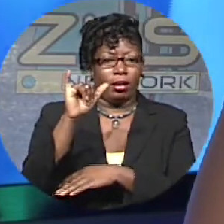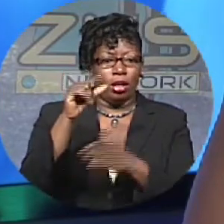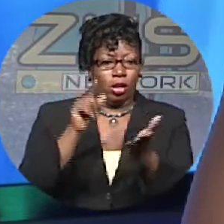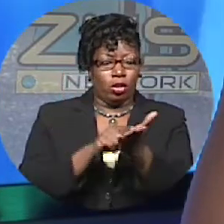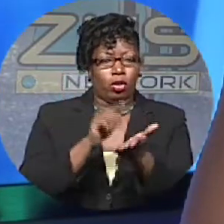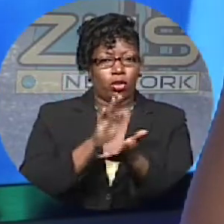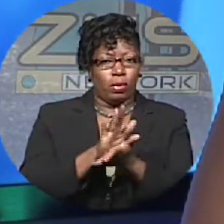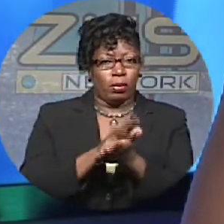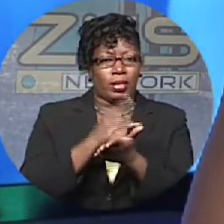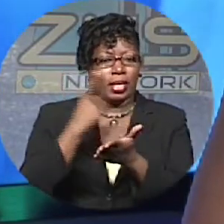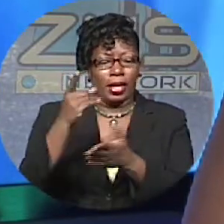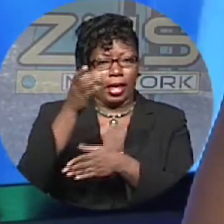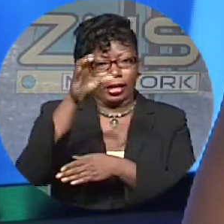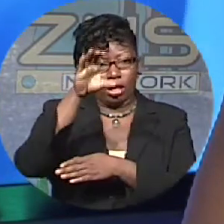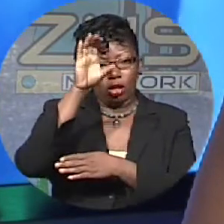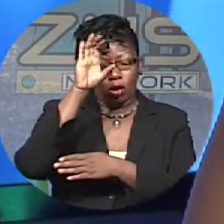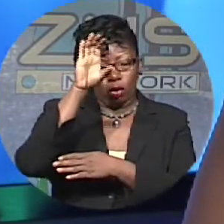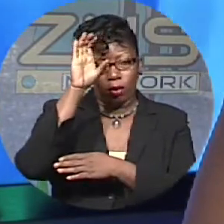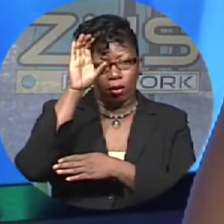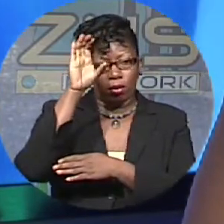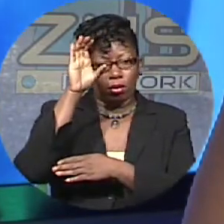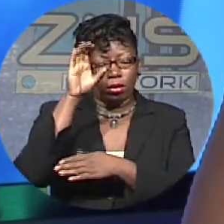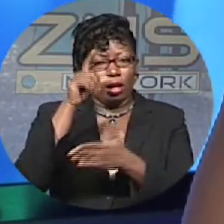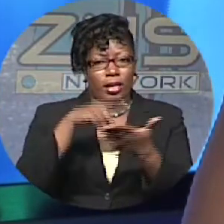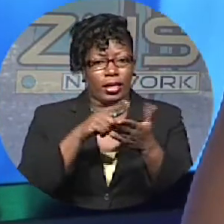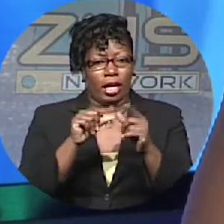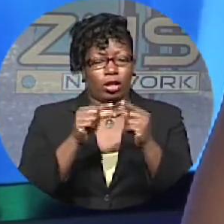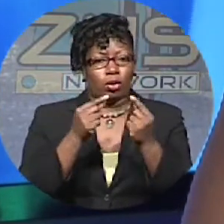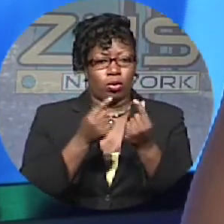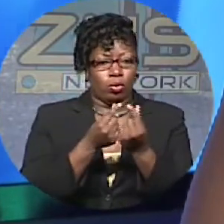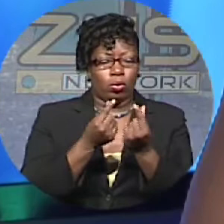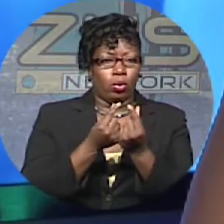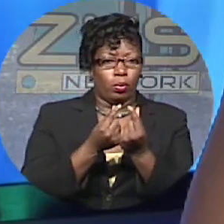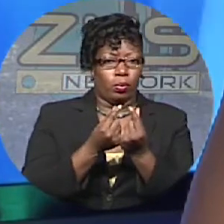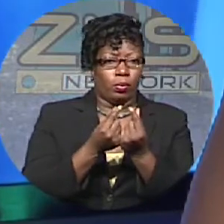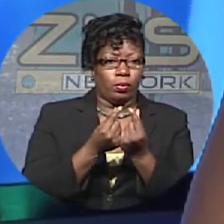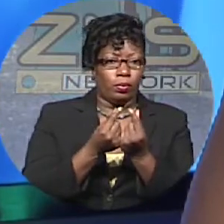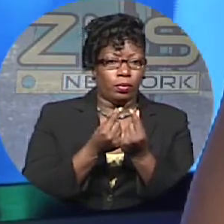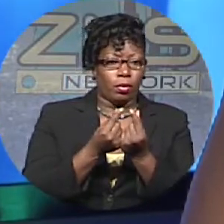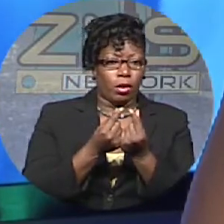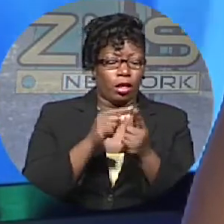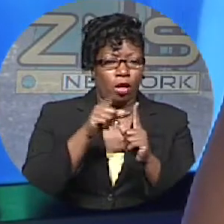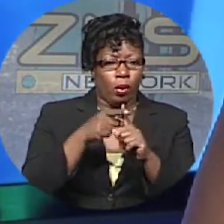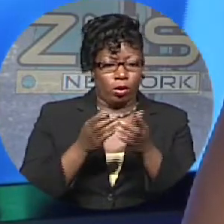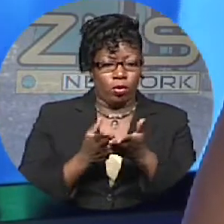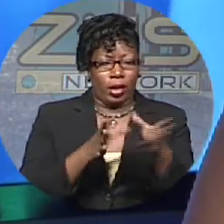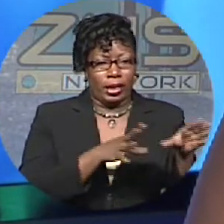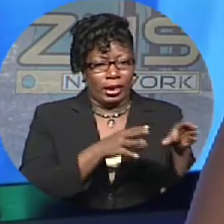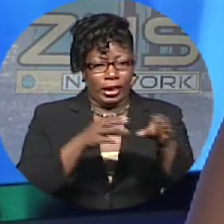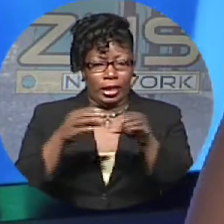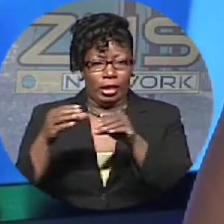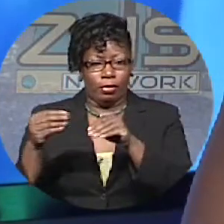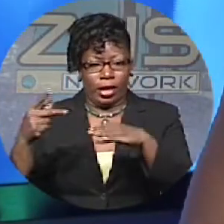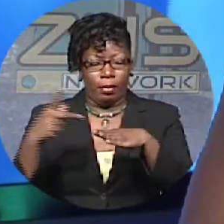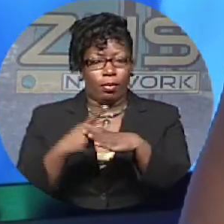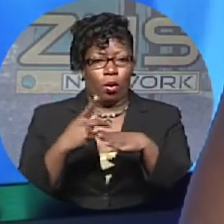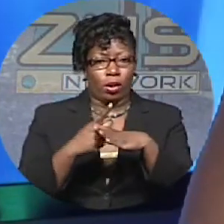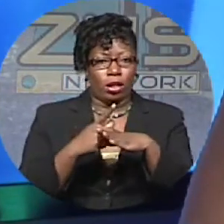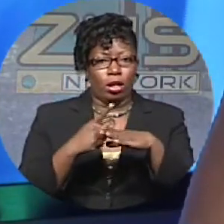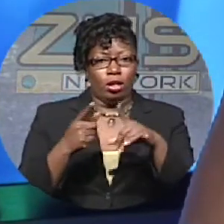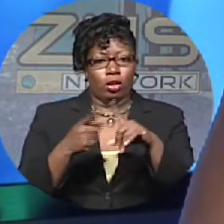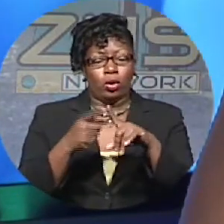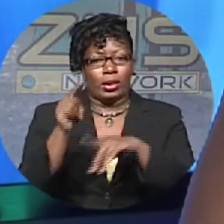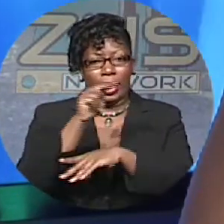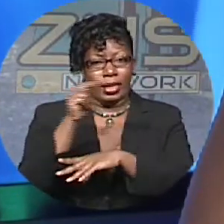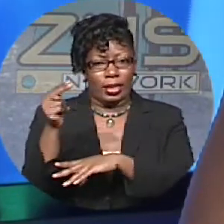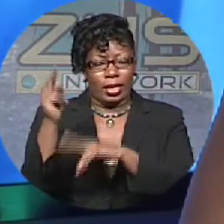exile groups are planning a series of protests as cruise ships leave the port of Miami for Nassau on Friday. The groups are hoping